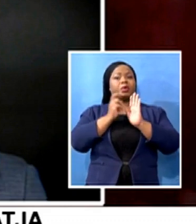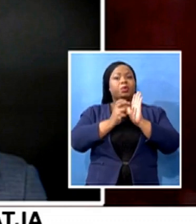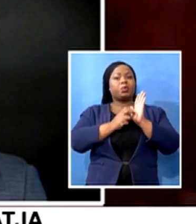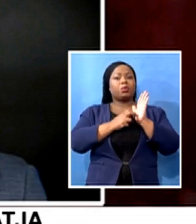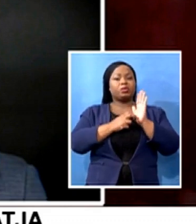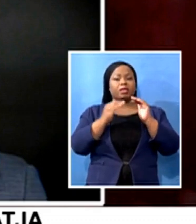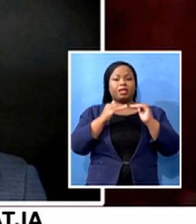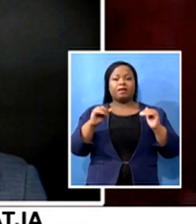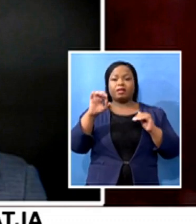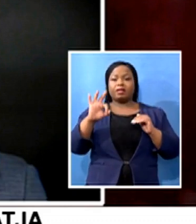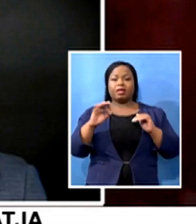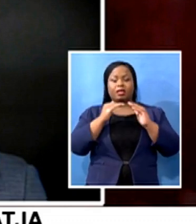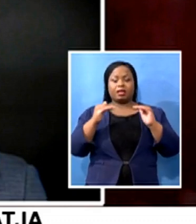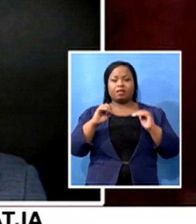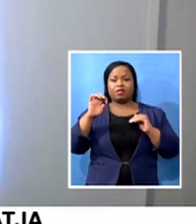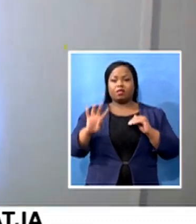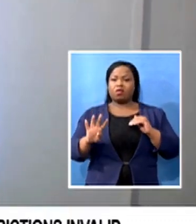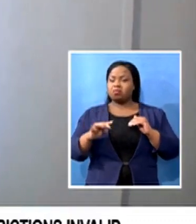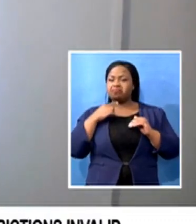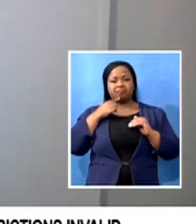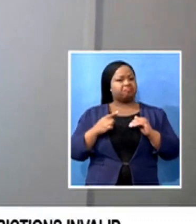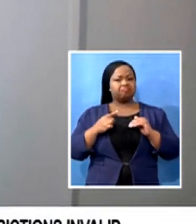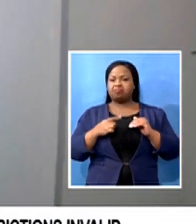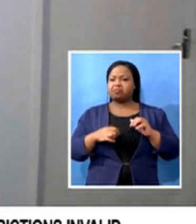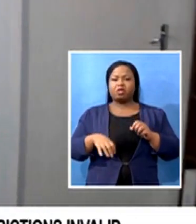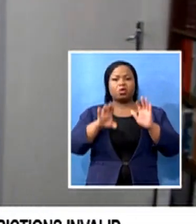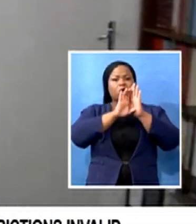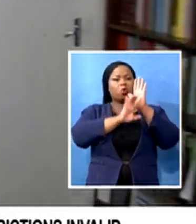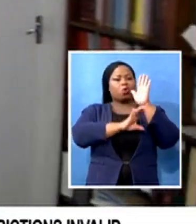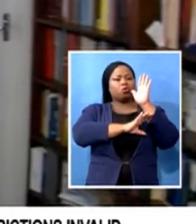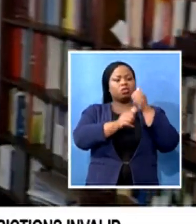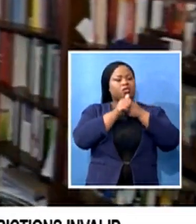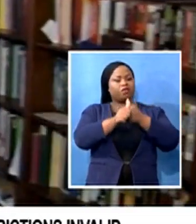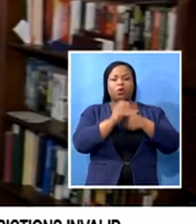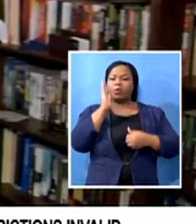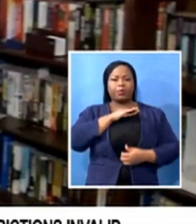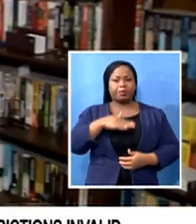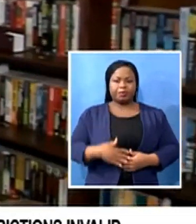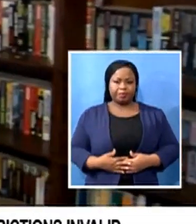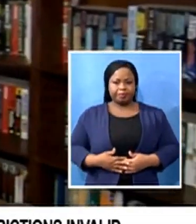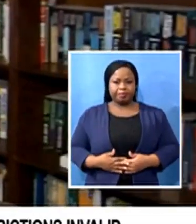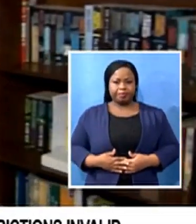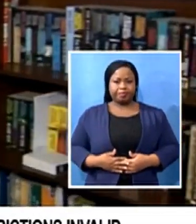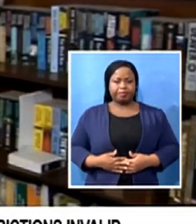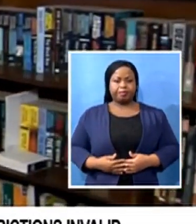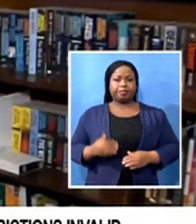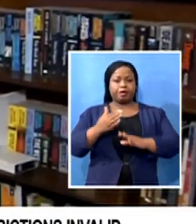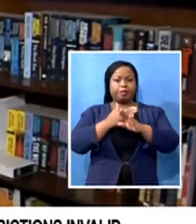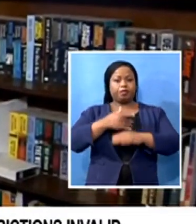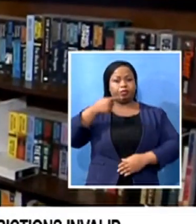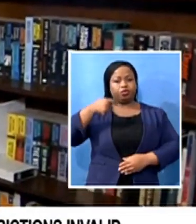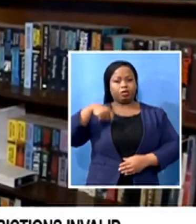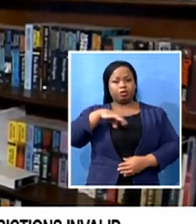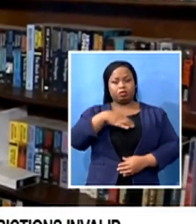found to be, constitutionally incompliant. And the former Judge President has also weighed in. He says government should